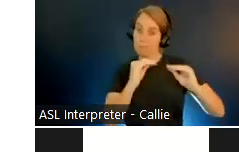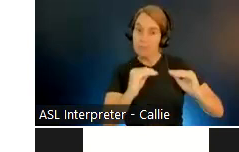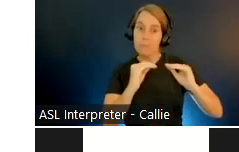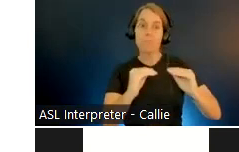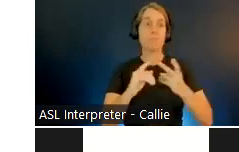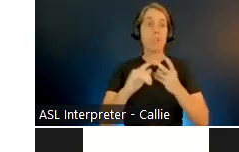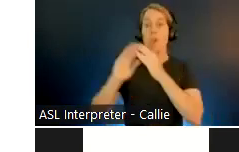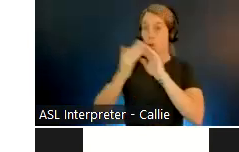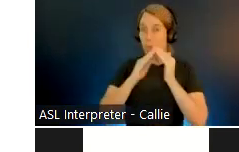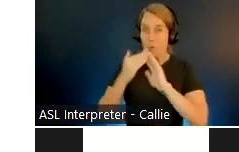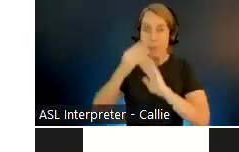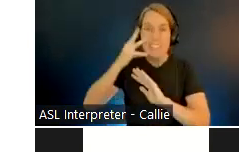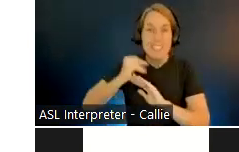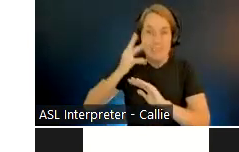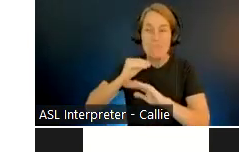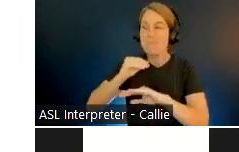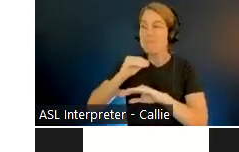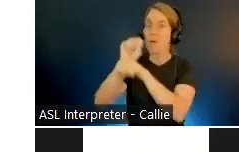functional vocational evaluation.